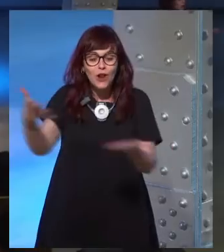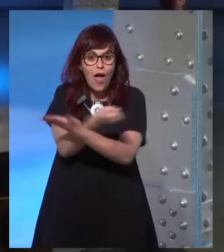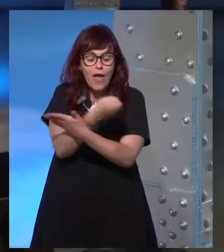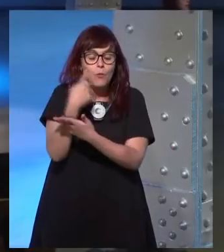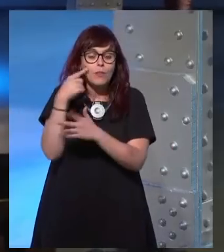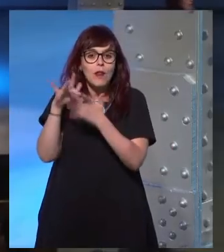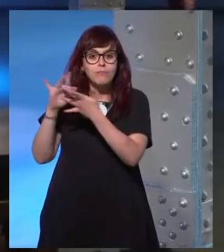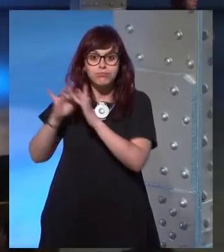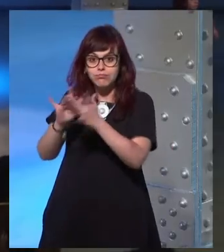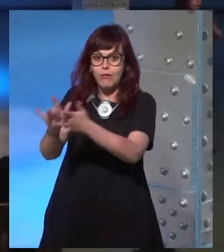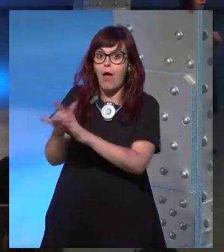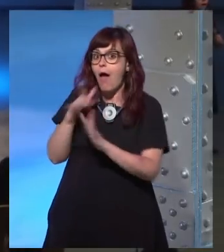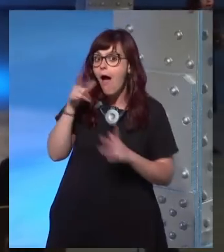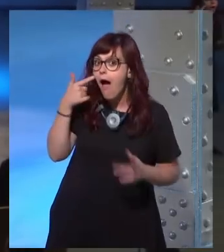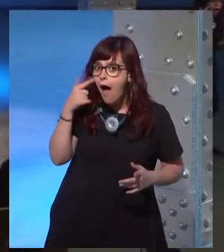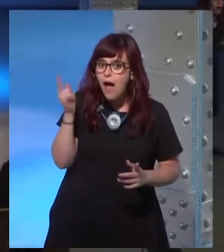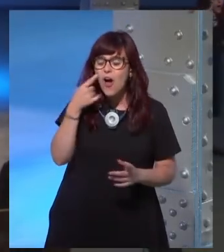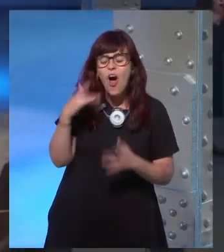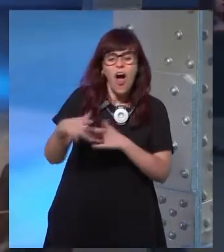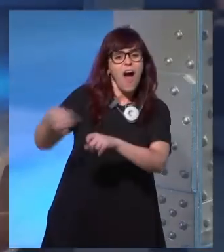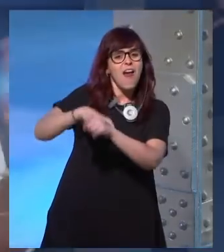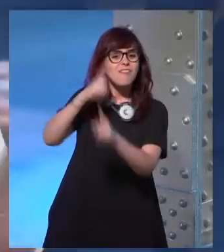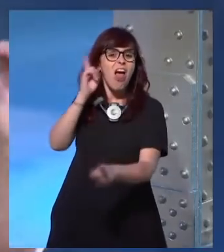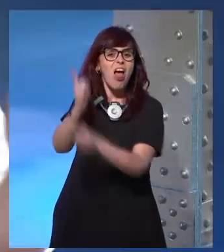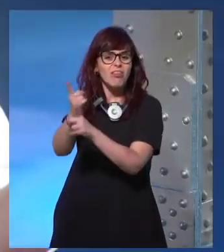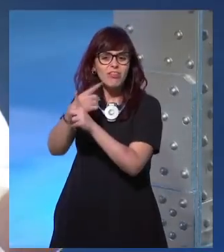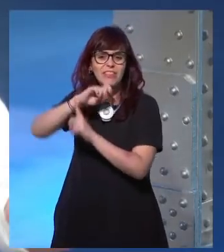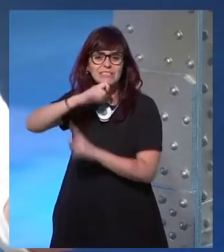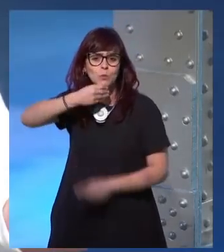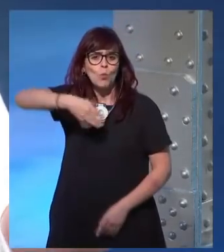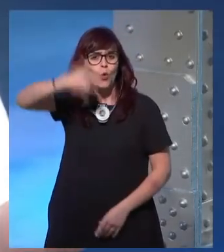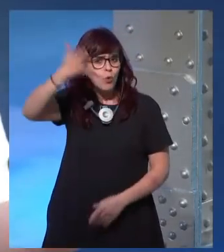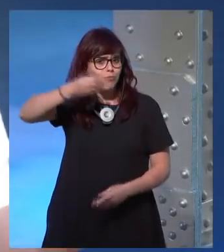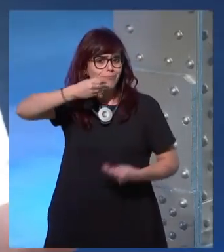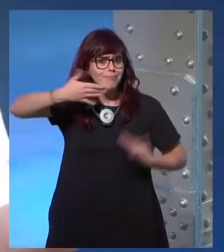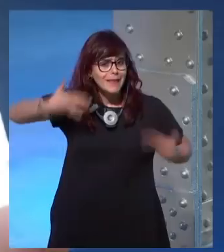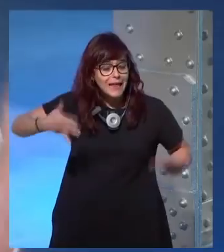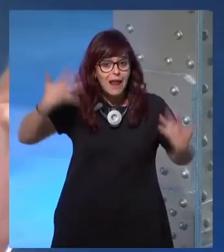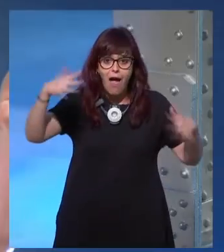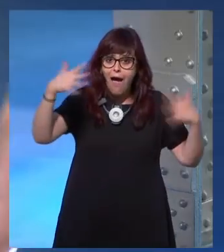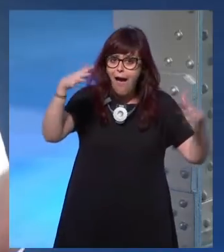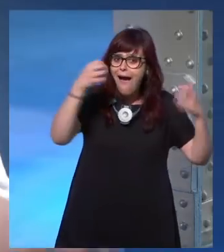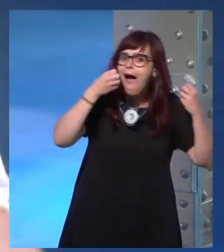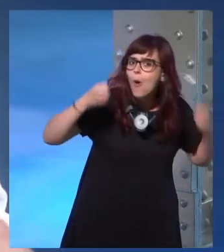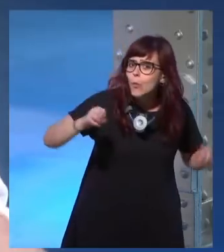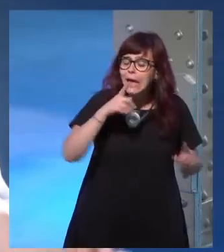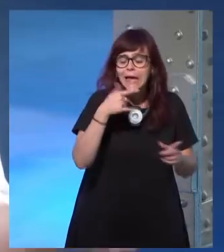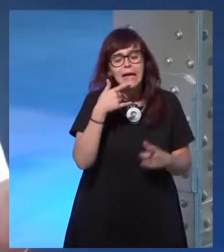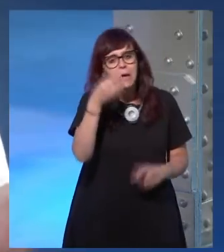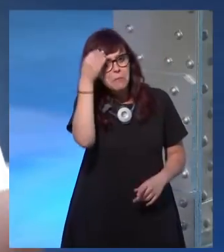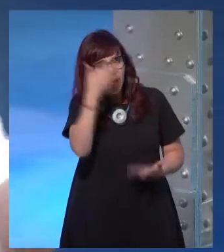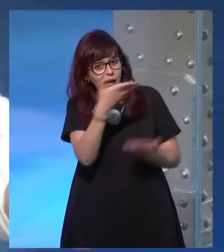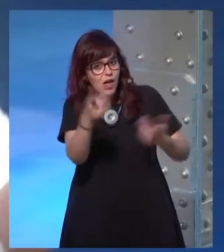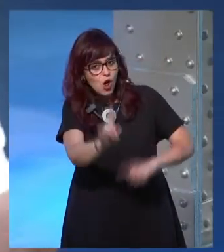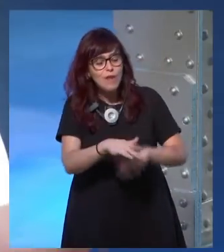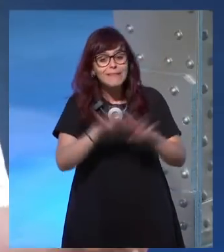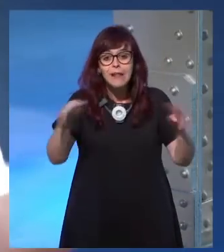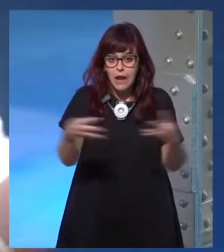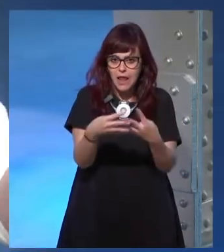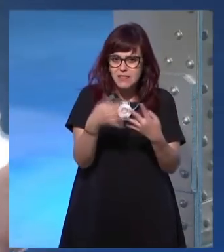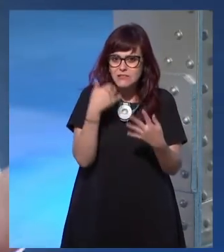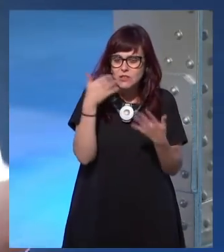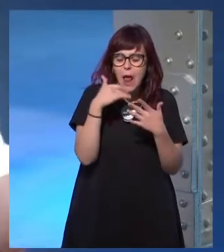and it is, it's sad, but it's like, where did all these people come from? And well, the thing is, they had this little kernel, right, that they were like, oh, well, this one time